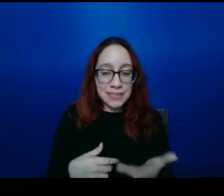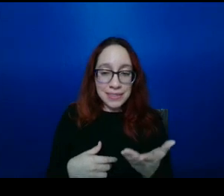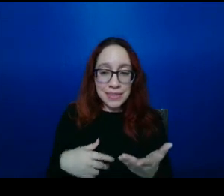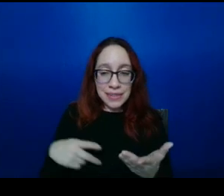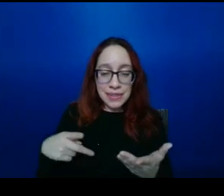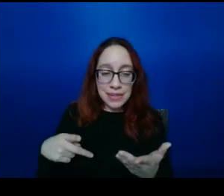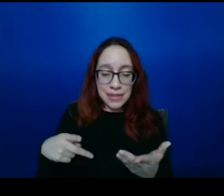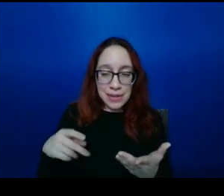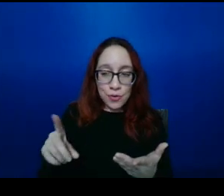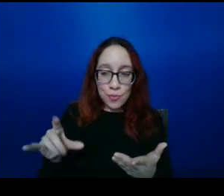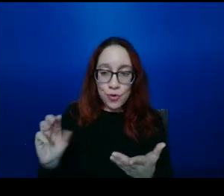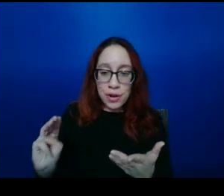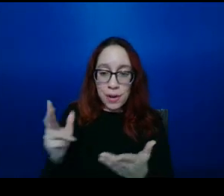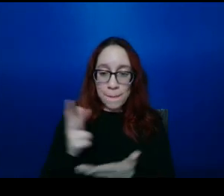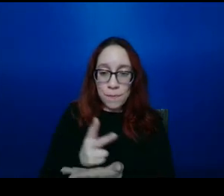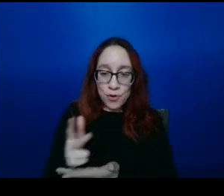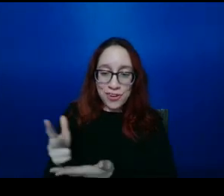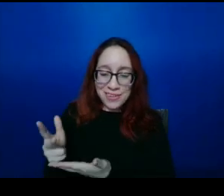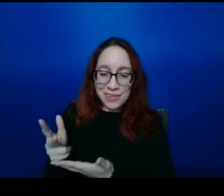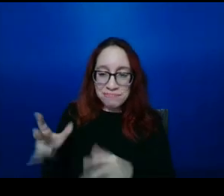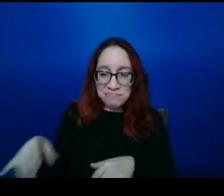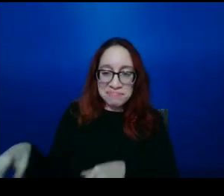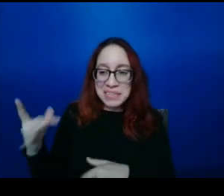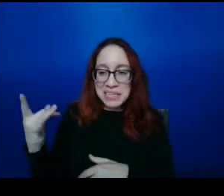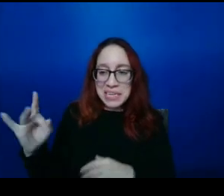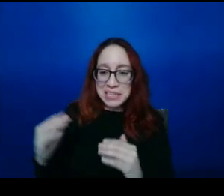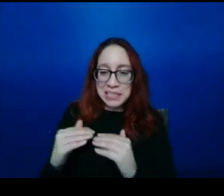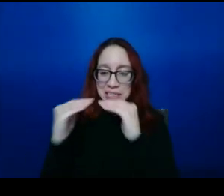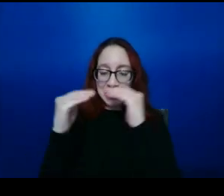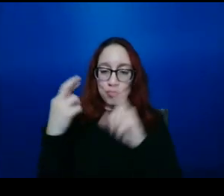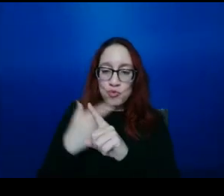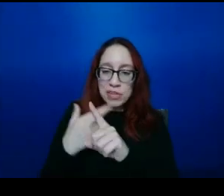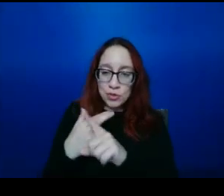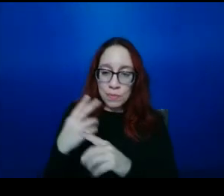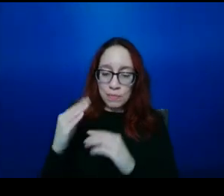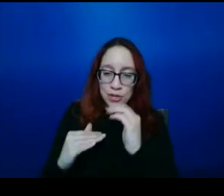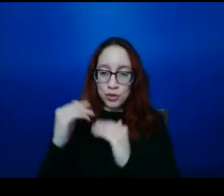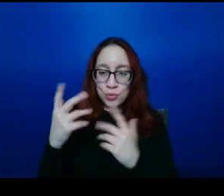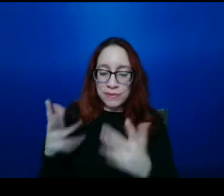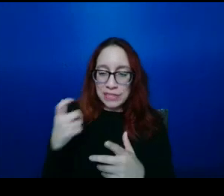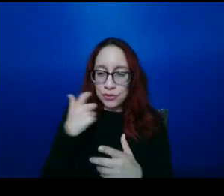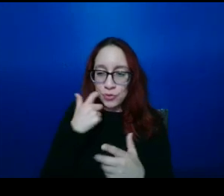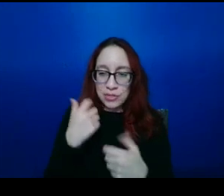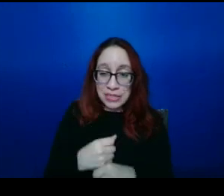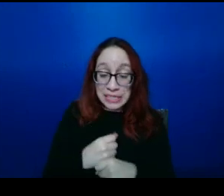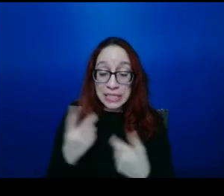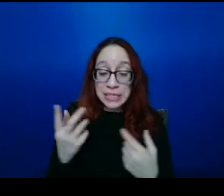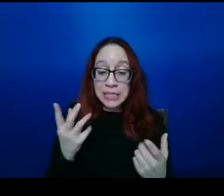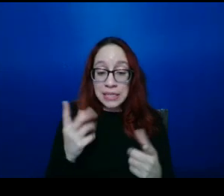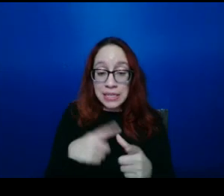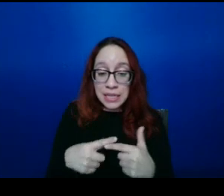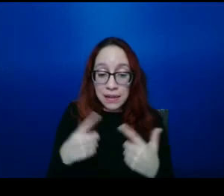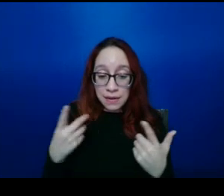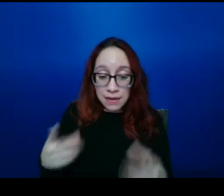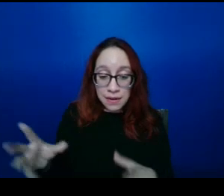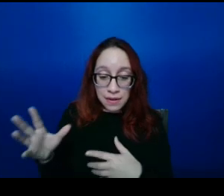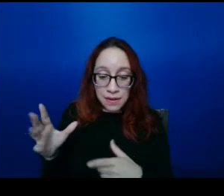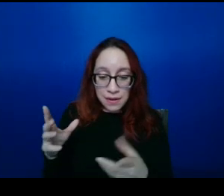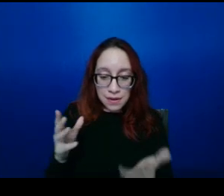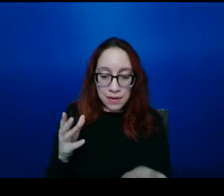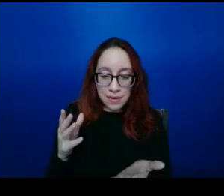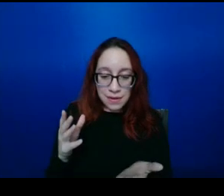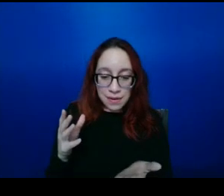podium parking sort of standard 18-story rental building that we finished recently. And then finally, if you go to the